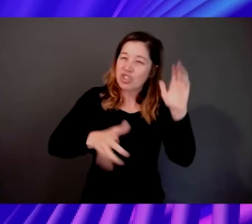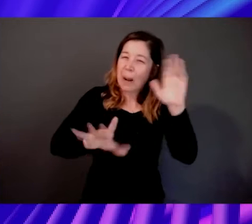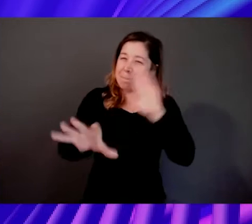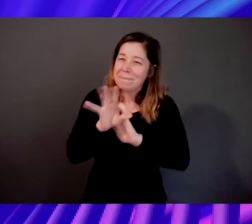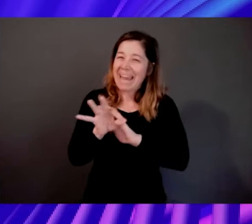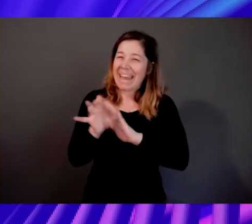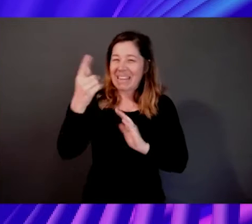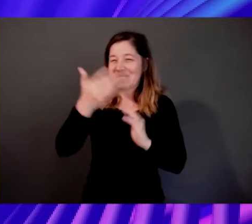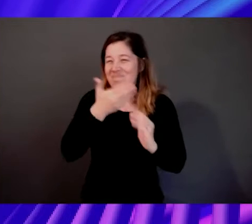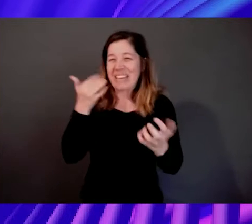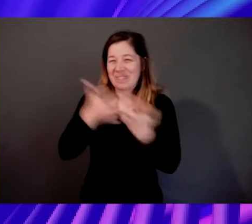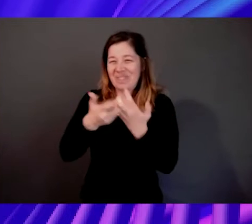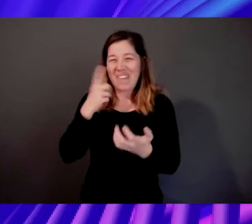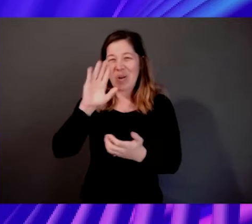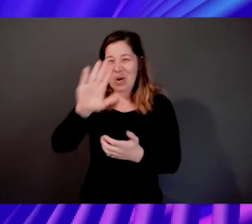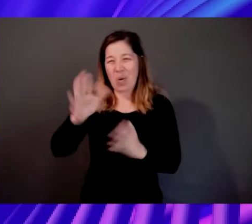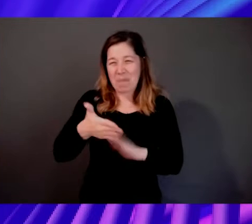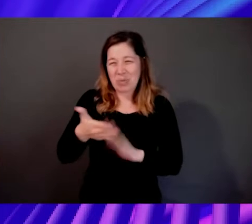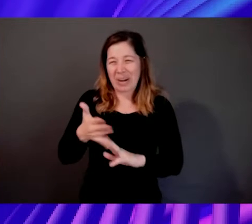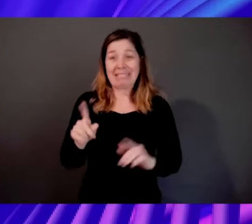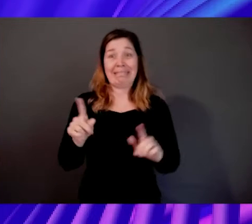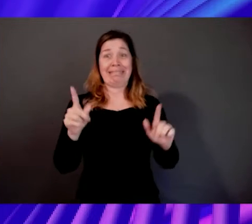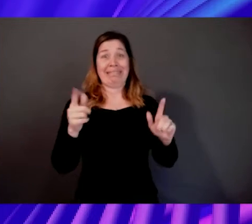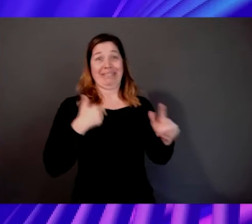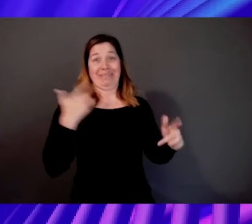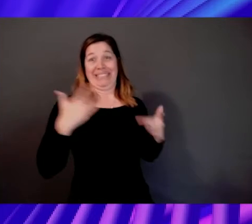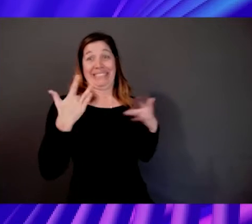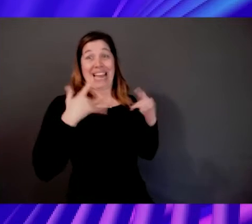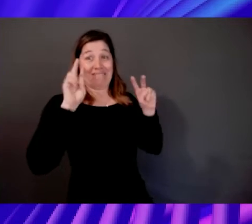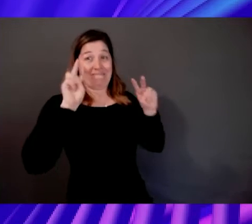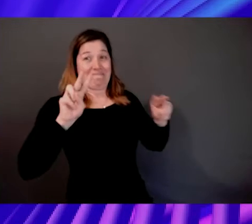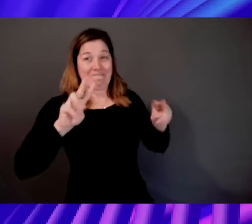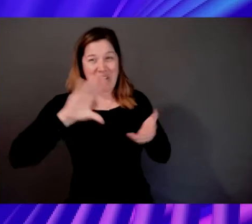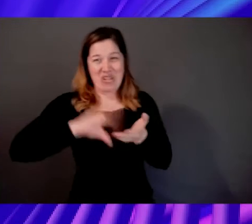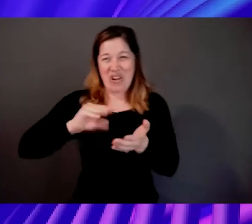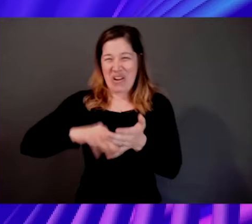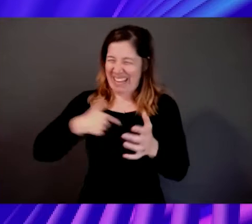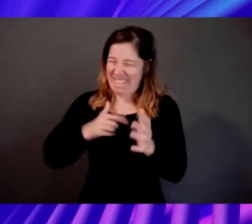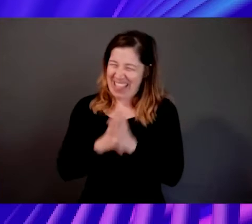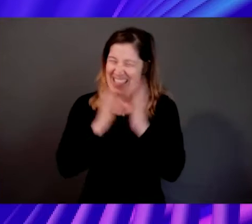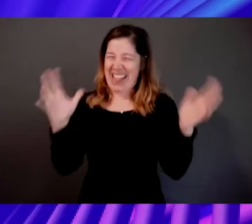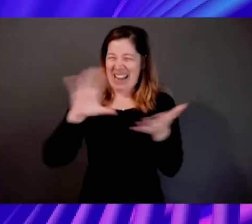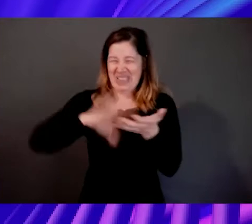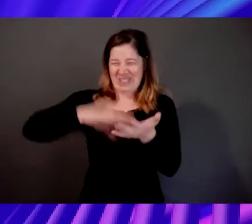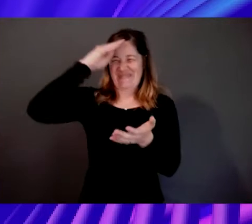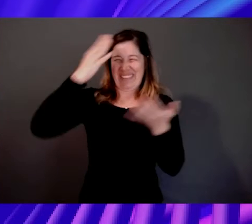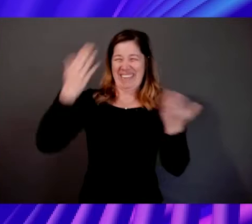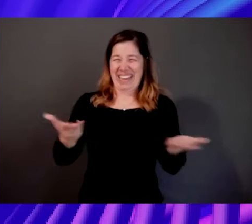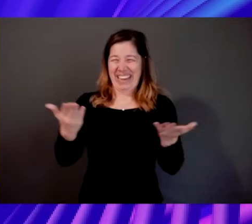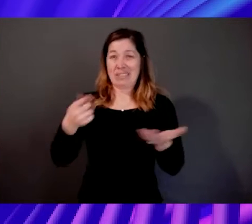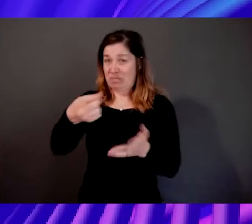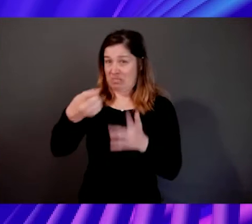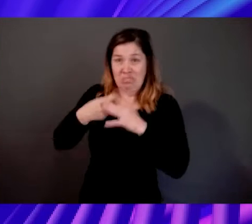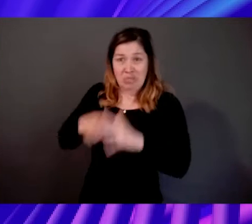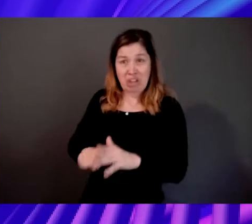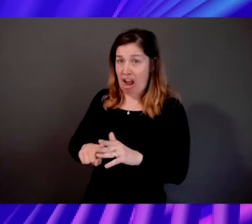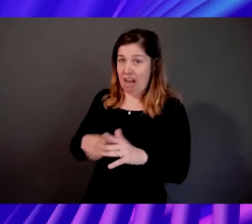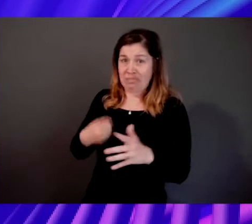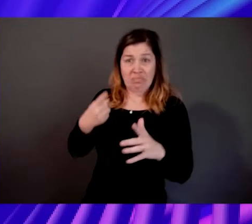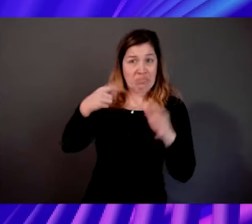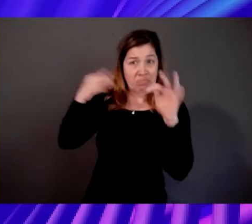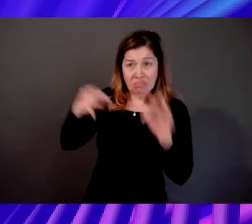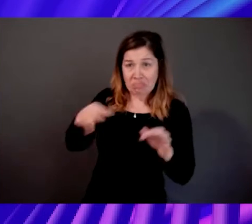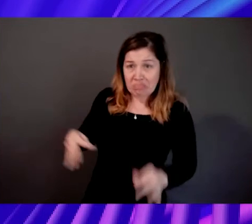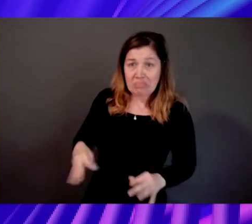I'm really looking forward to learning. I have a lot to learn in this space. So, yeah, I guess why don't you start off and tell us a little bit about